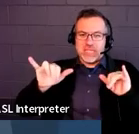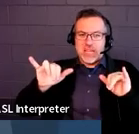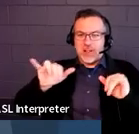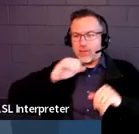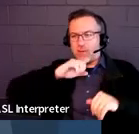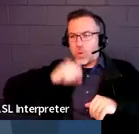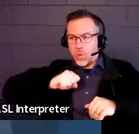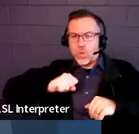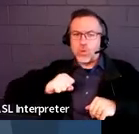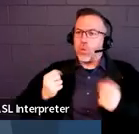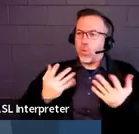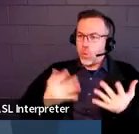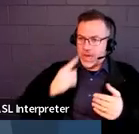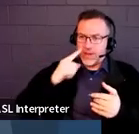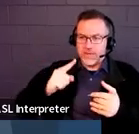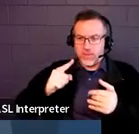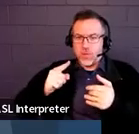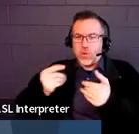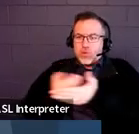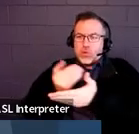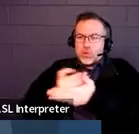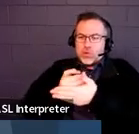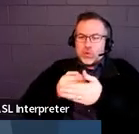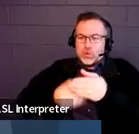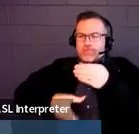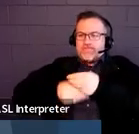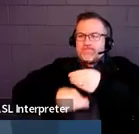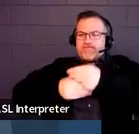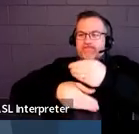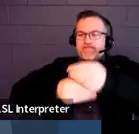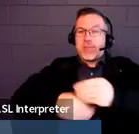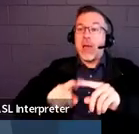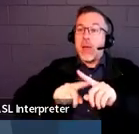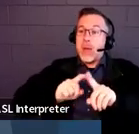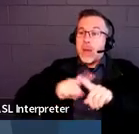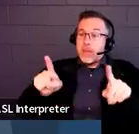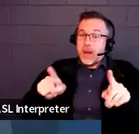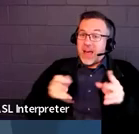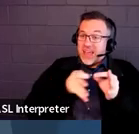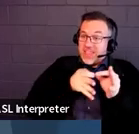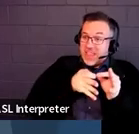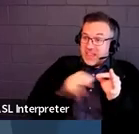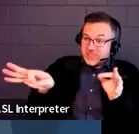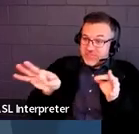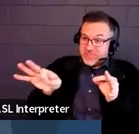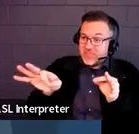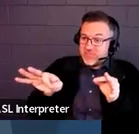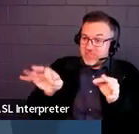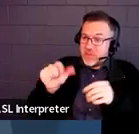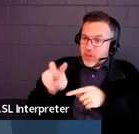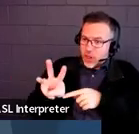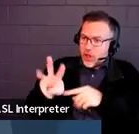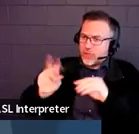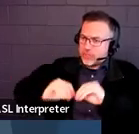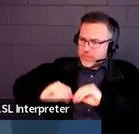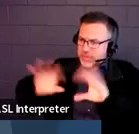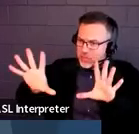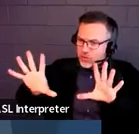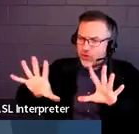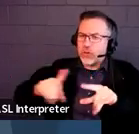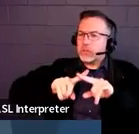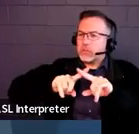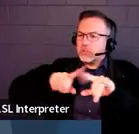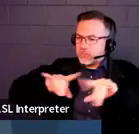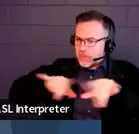this updates to happen. But the language around that is very clear, as well as flexible enough for us